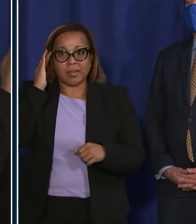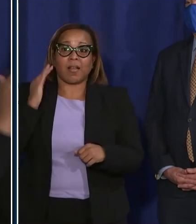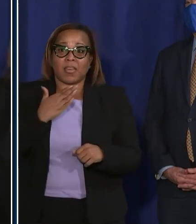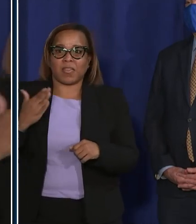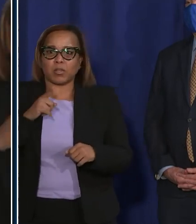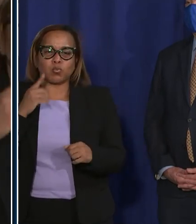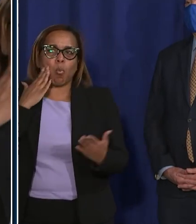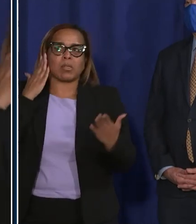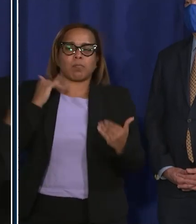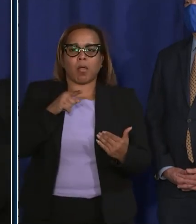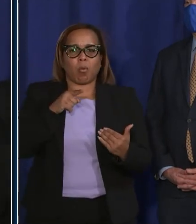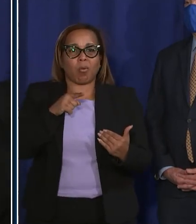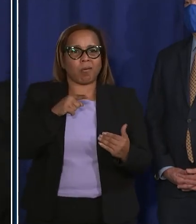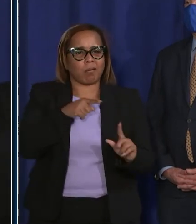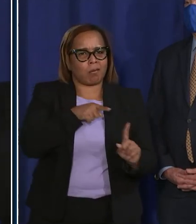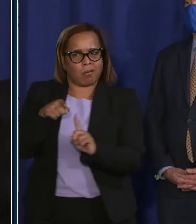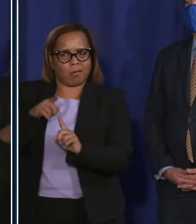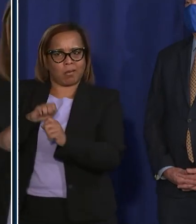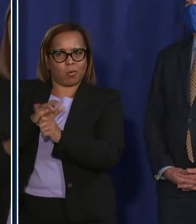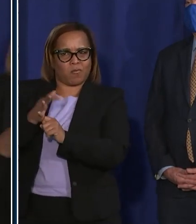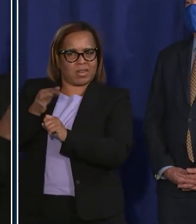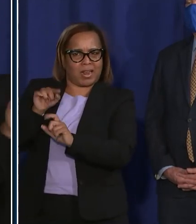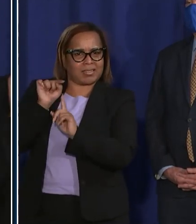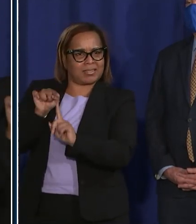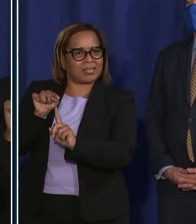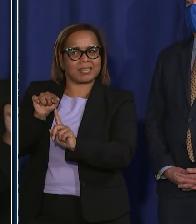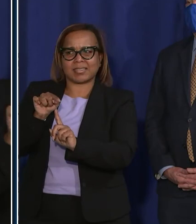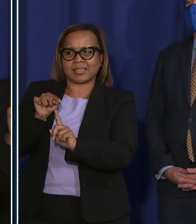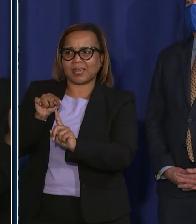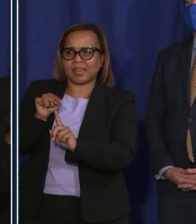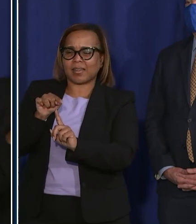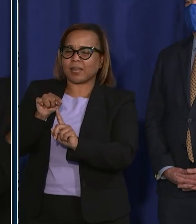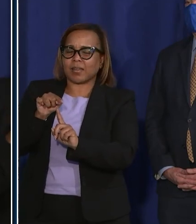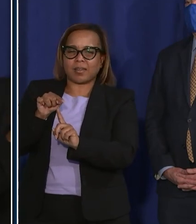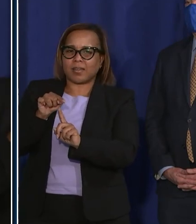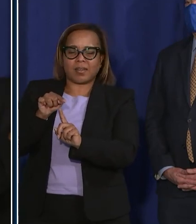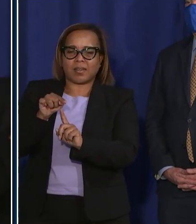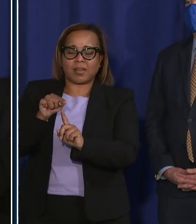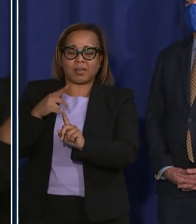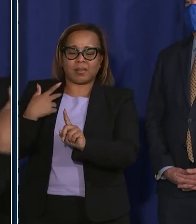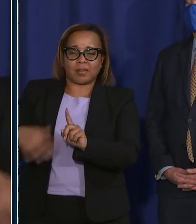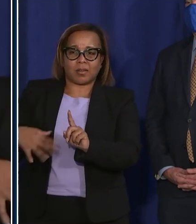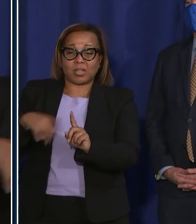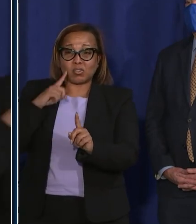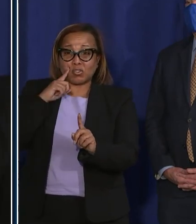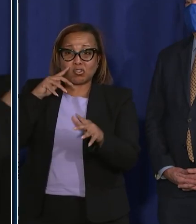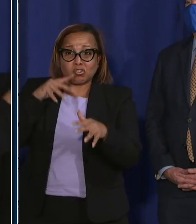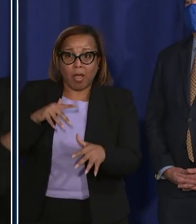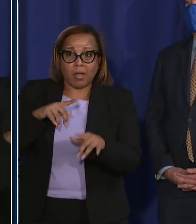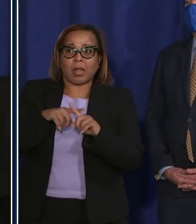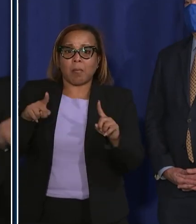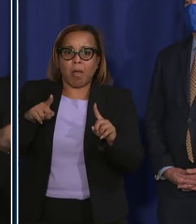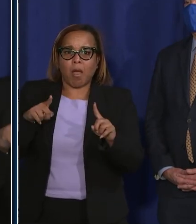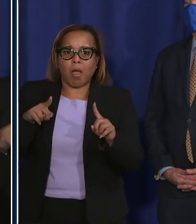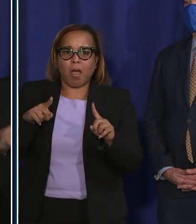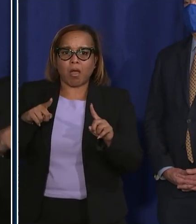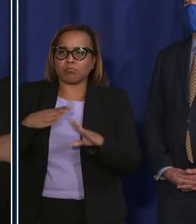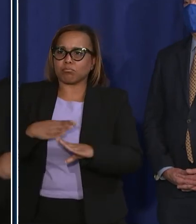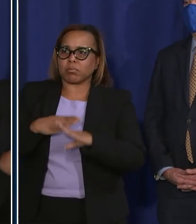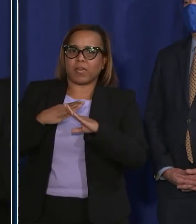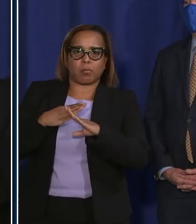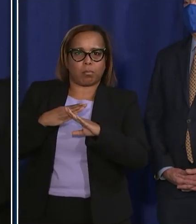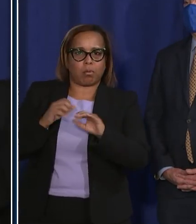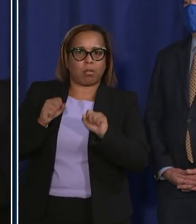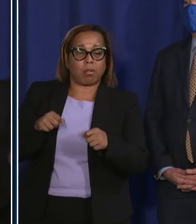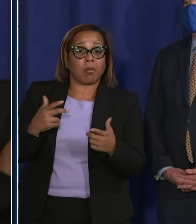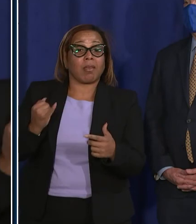that you would expect. It's COVID-19. It is shocking, but preventable if